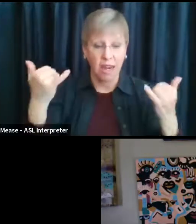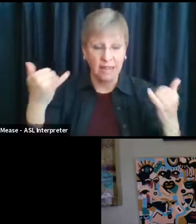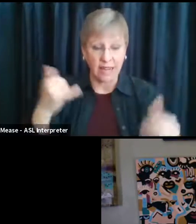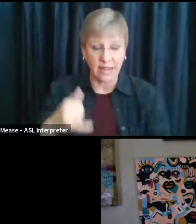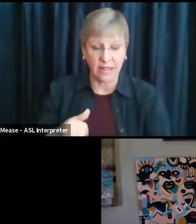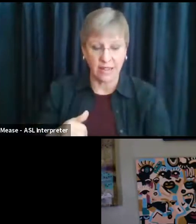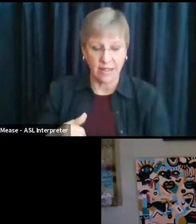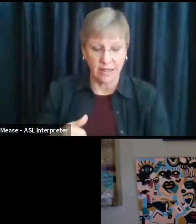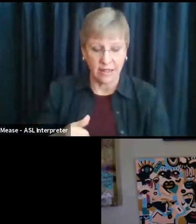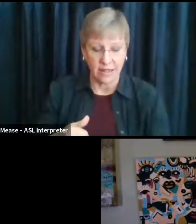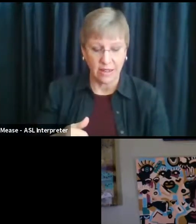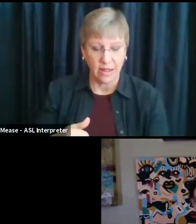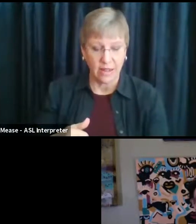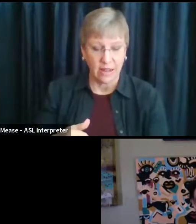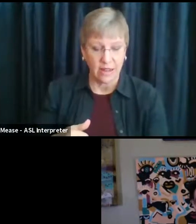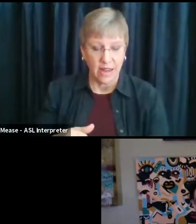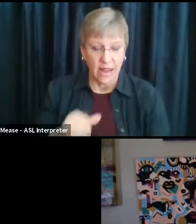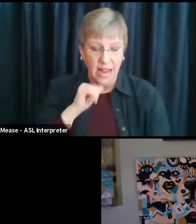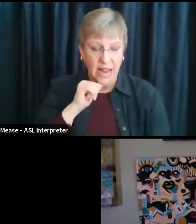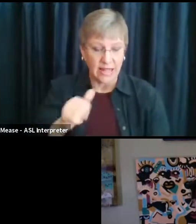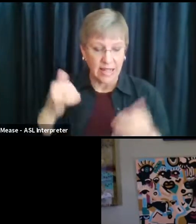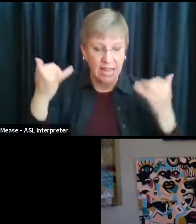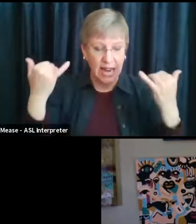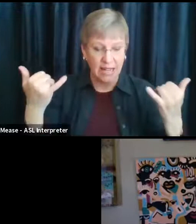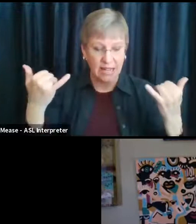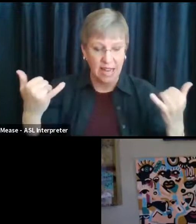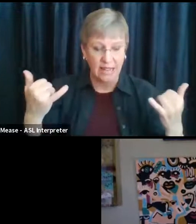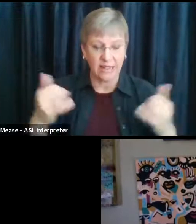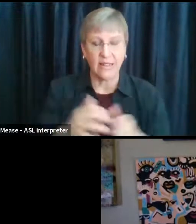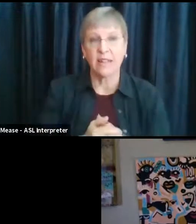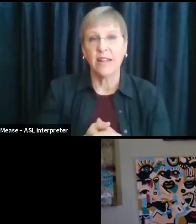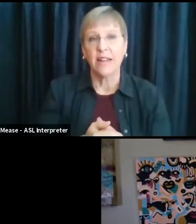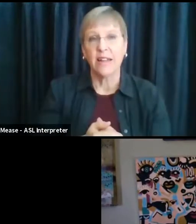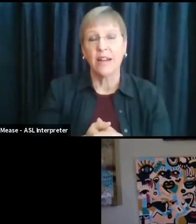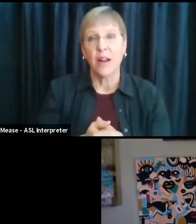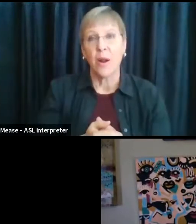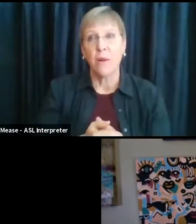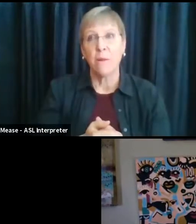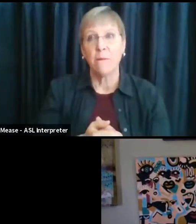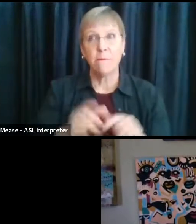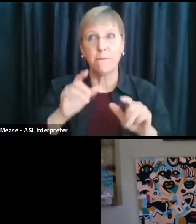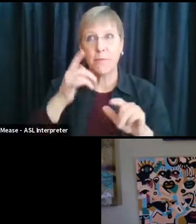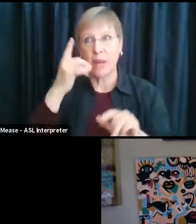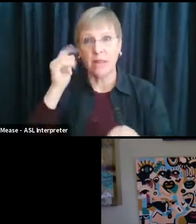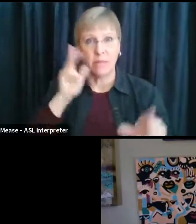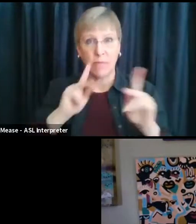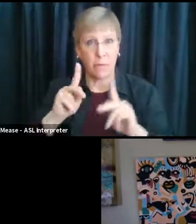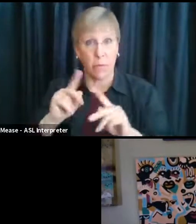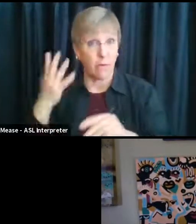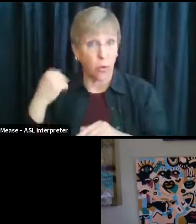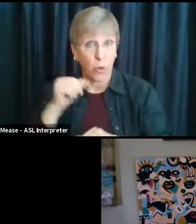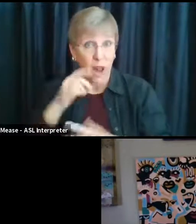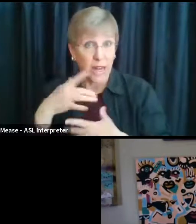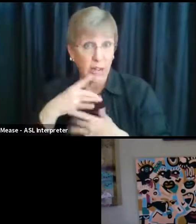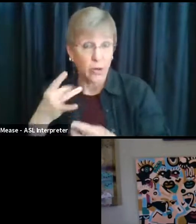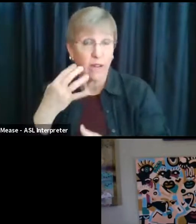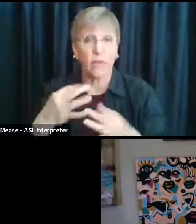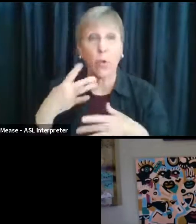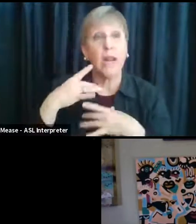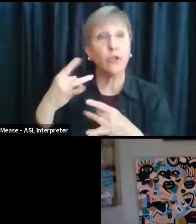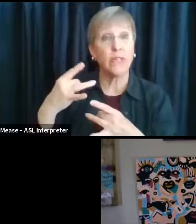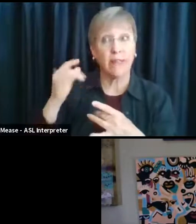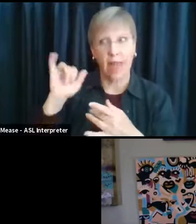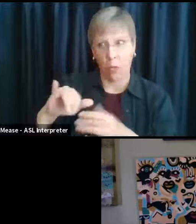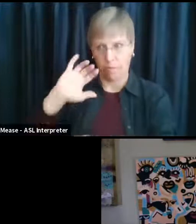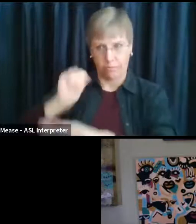it didn't exist because when I opened, people told me the public is not interested, because if they were interested, they would, it would